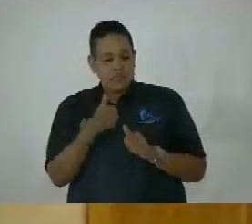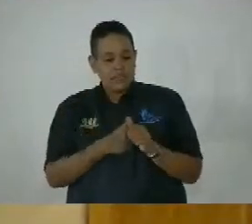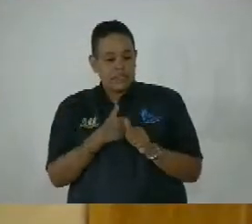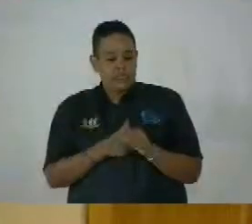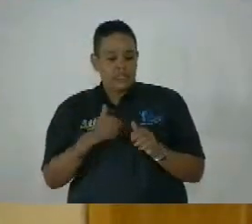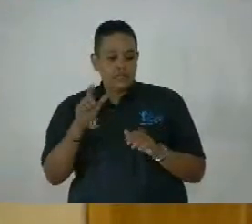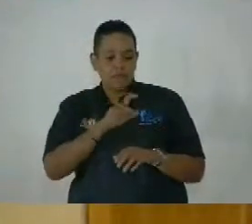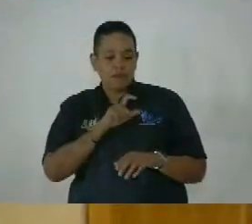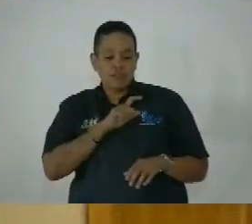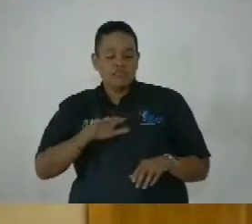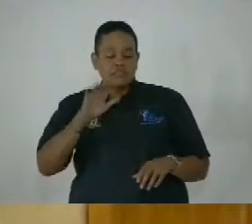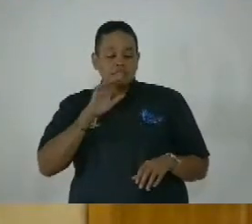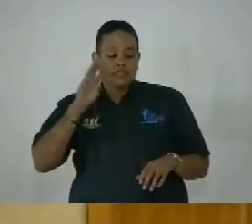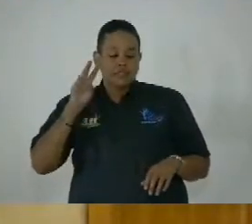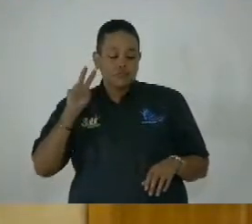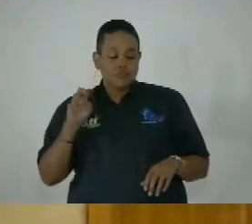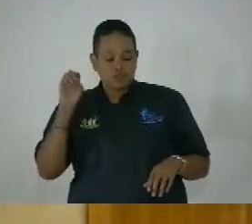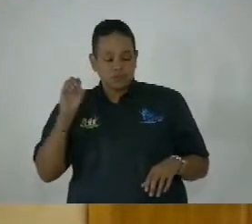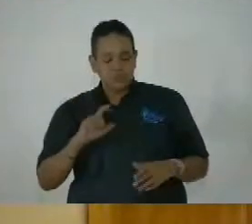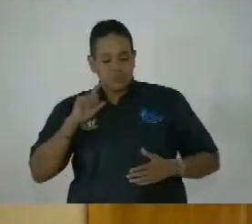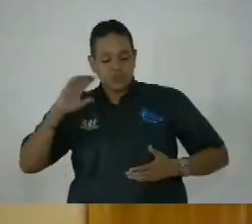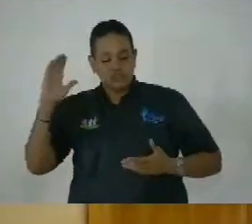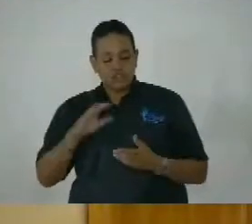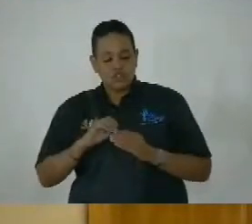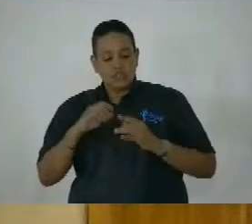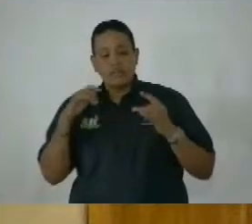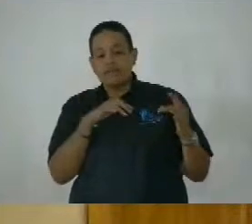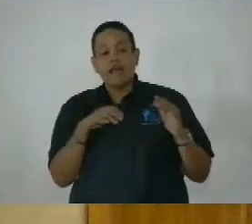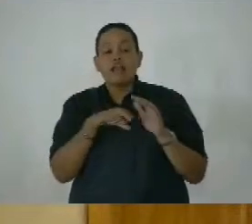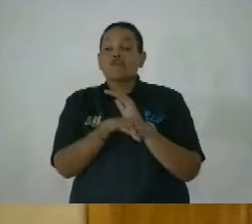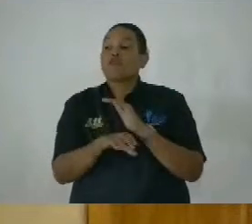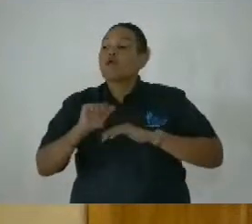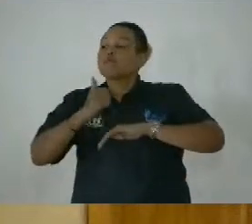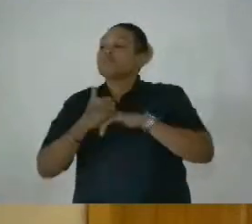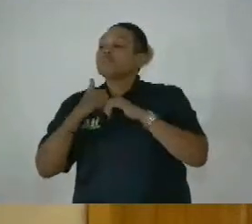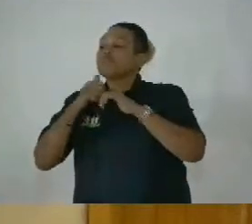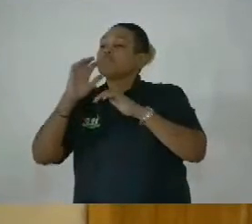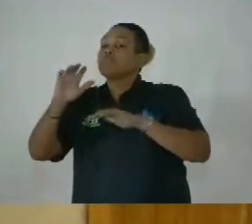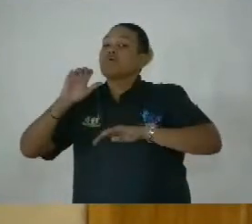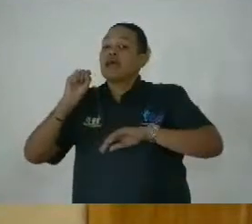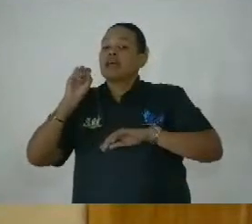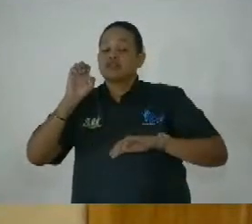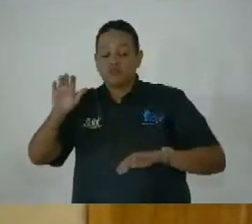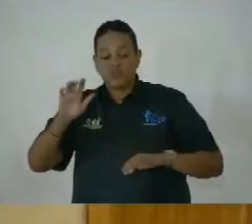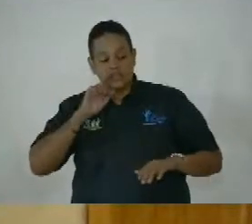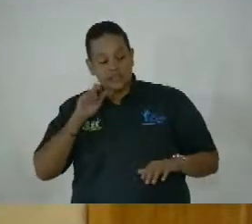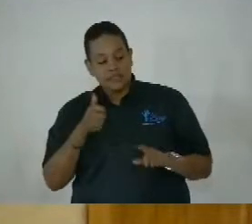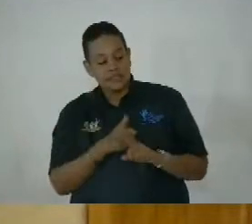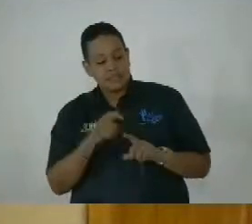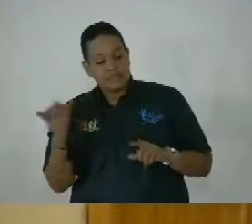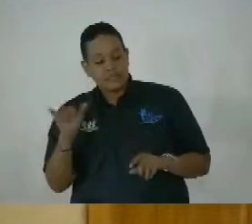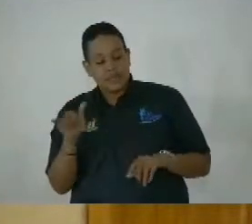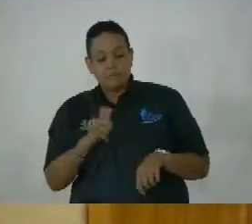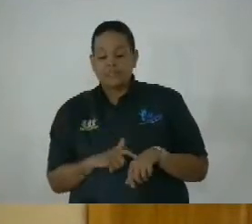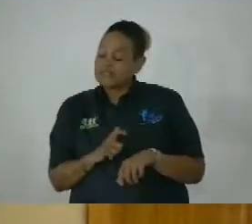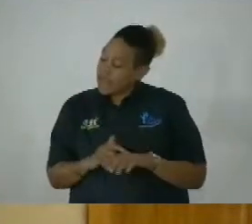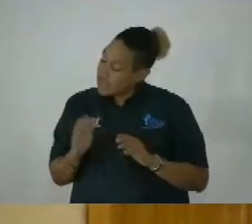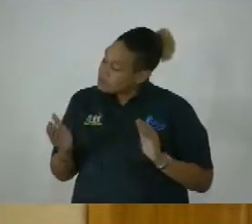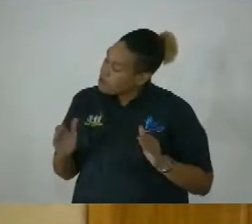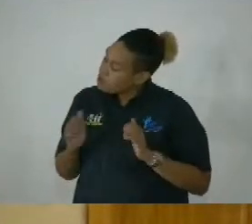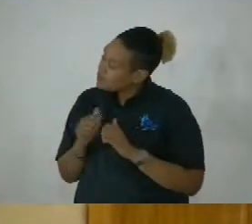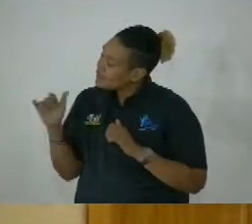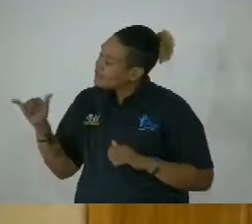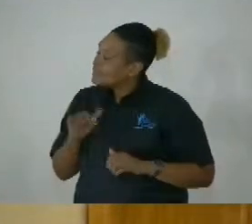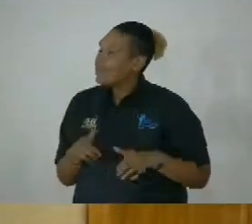was a 62% reduction in violent crimes following the implementation of the SOE compared to the same period prior to in the